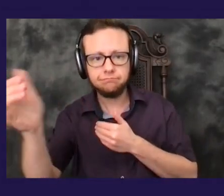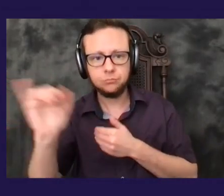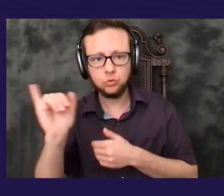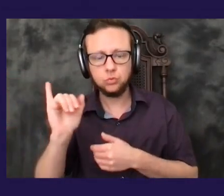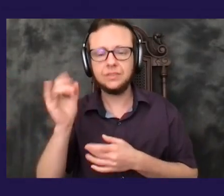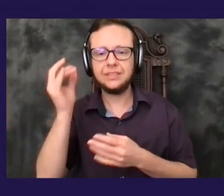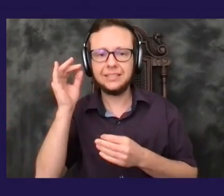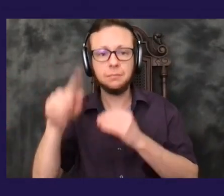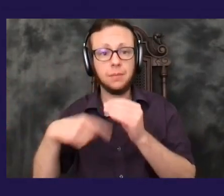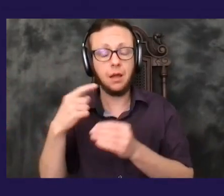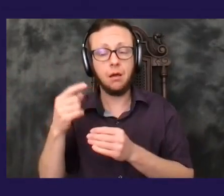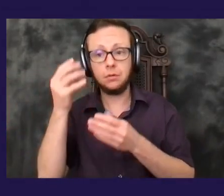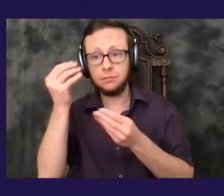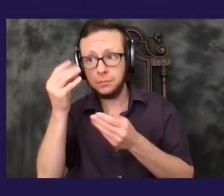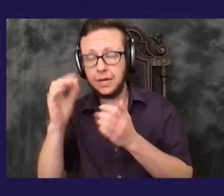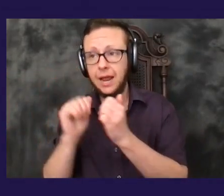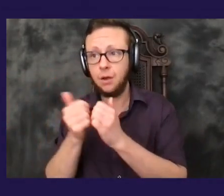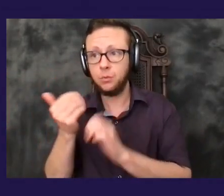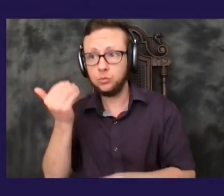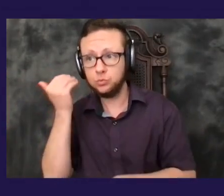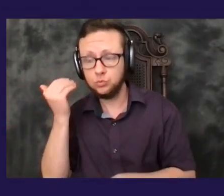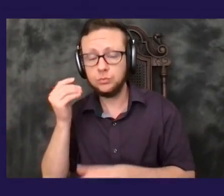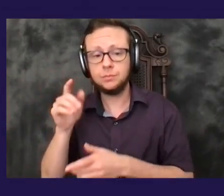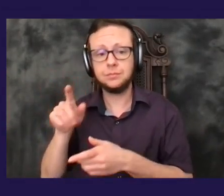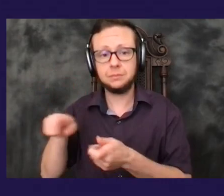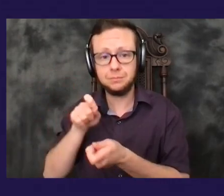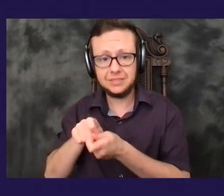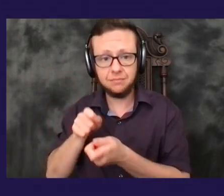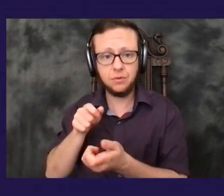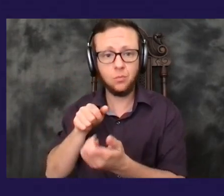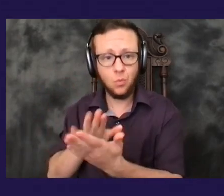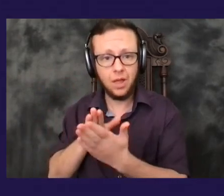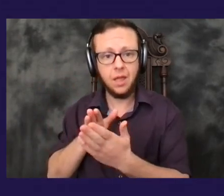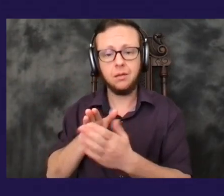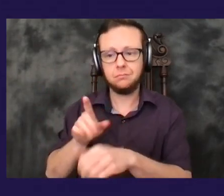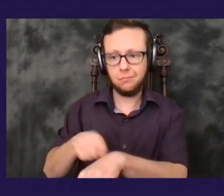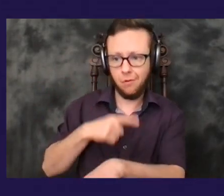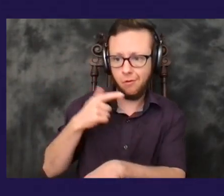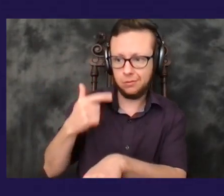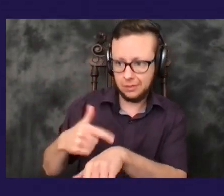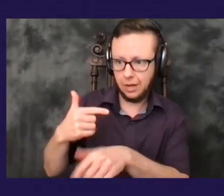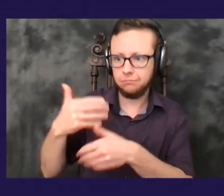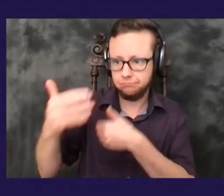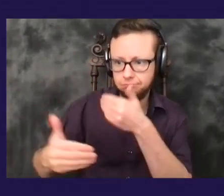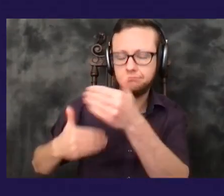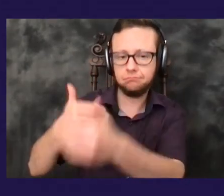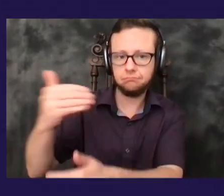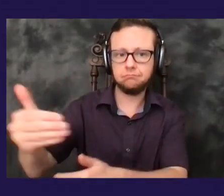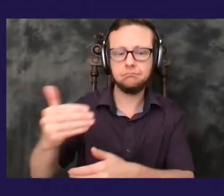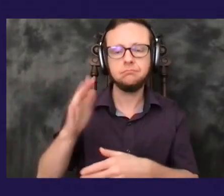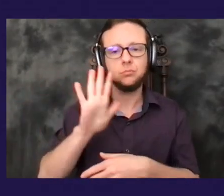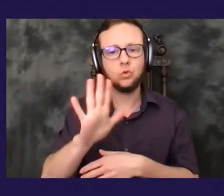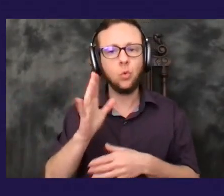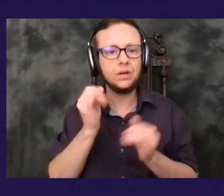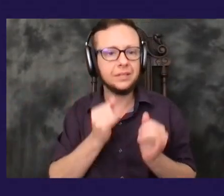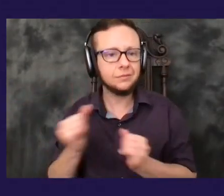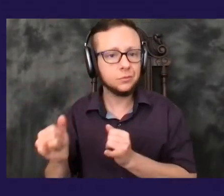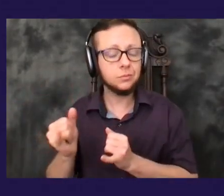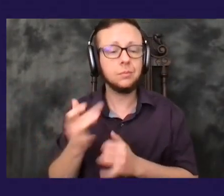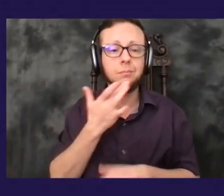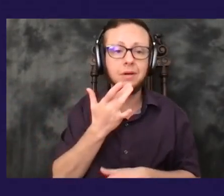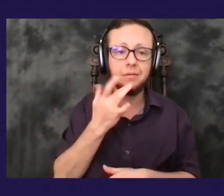very specific way over a very long period of time, and your individualized preferences for